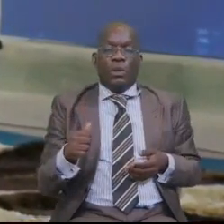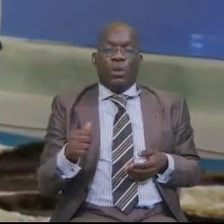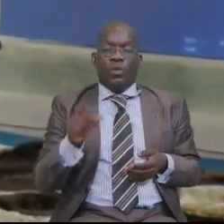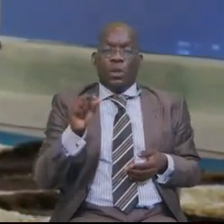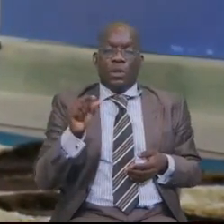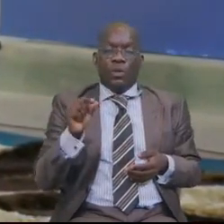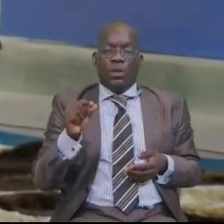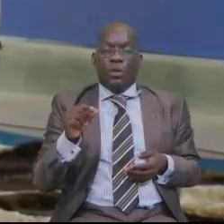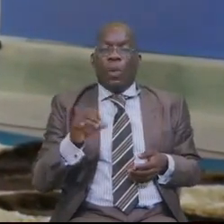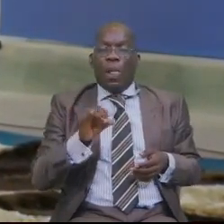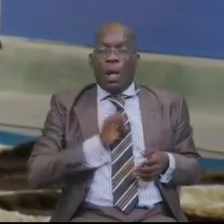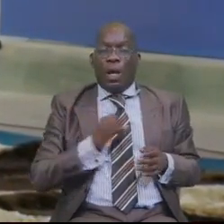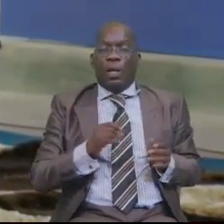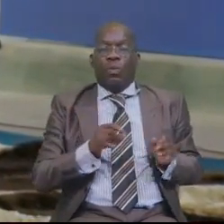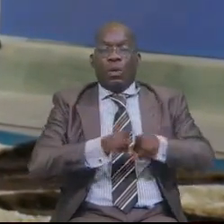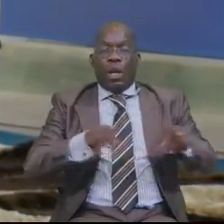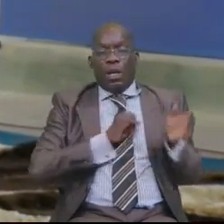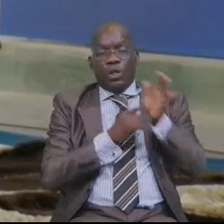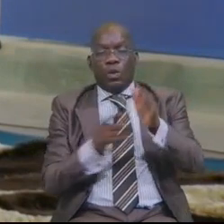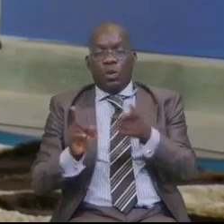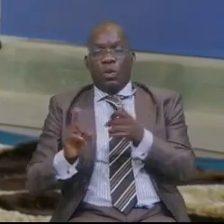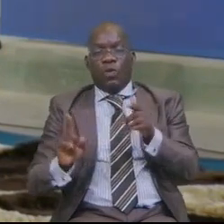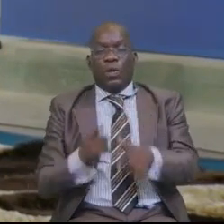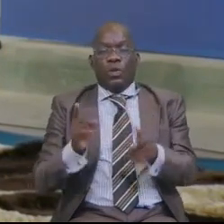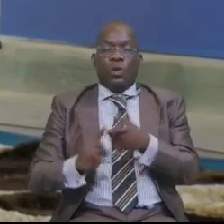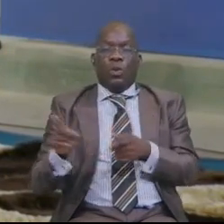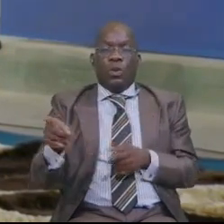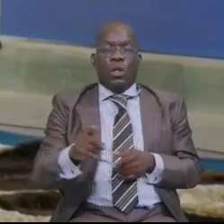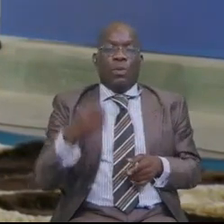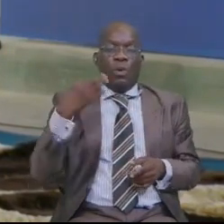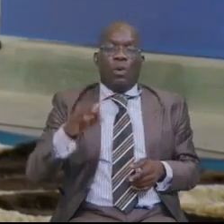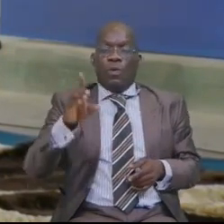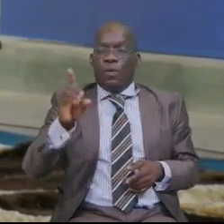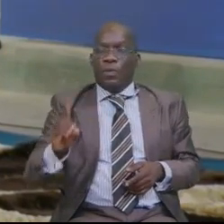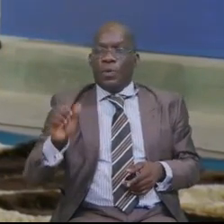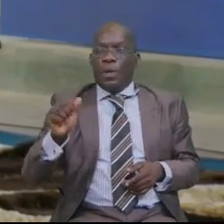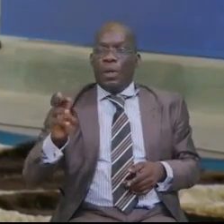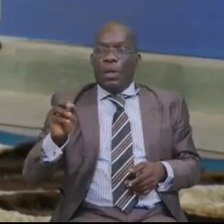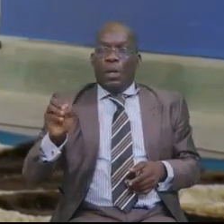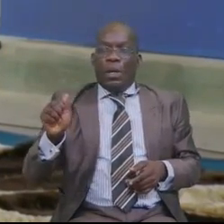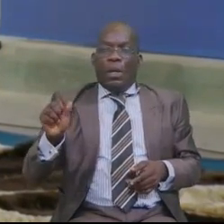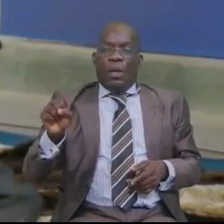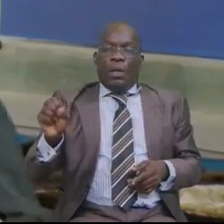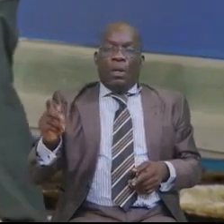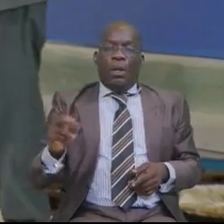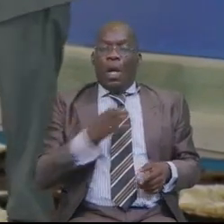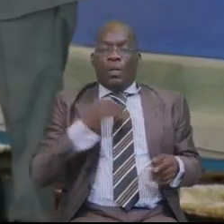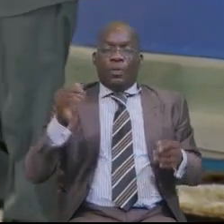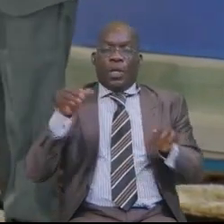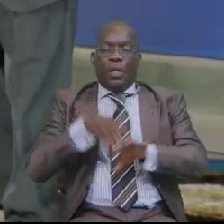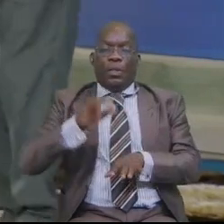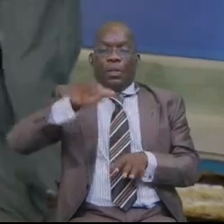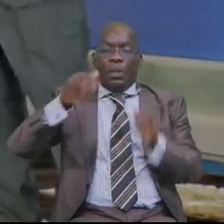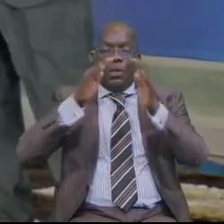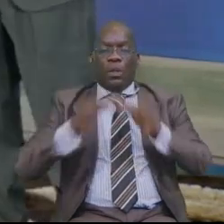showed first unto them of Damascus and at Jerusalem and throughout all the coasts